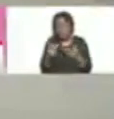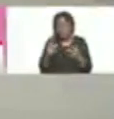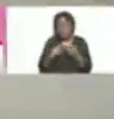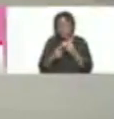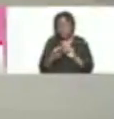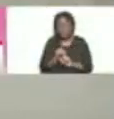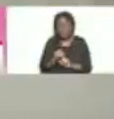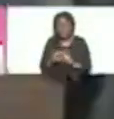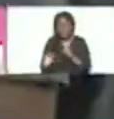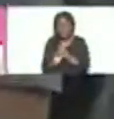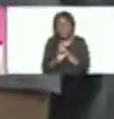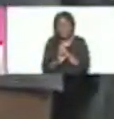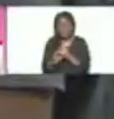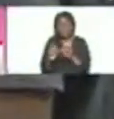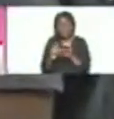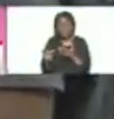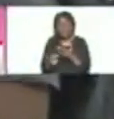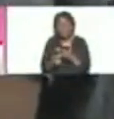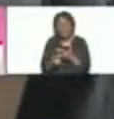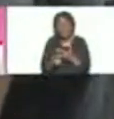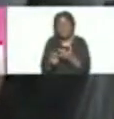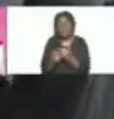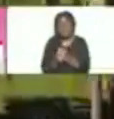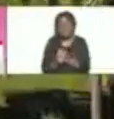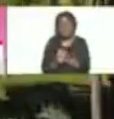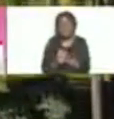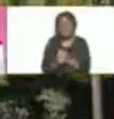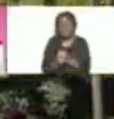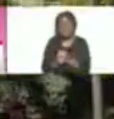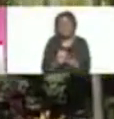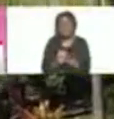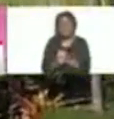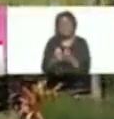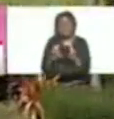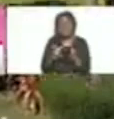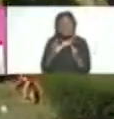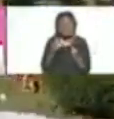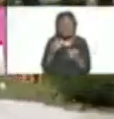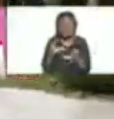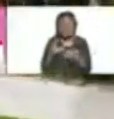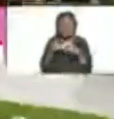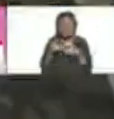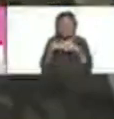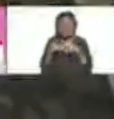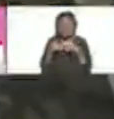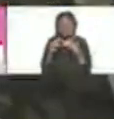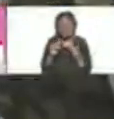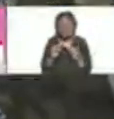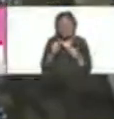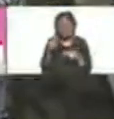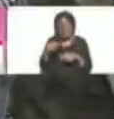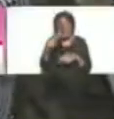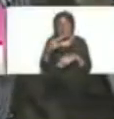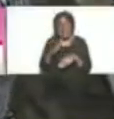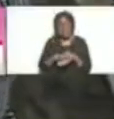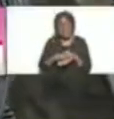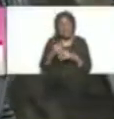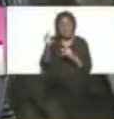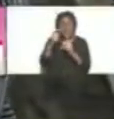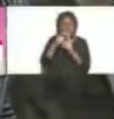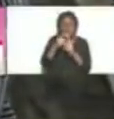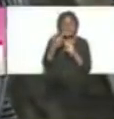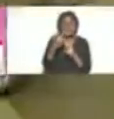community, their fellow students. Accreditation also high on UB's list of goals, as there are 10 standards locally